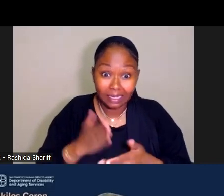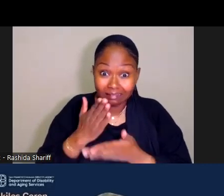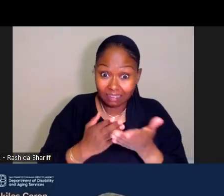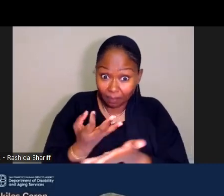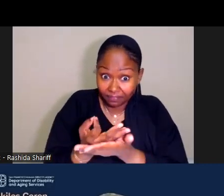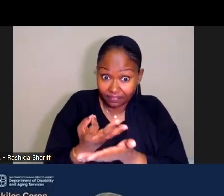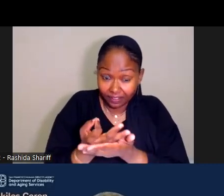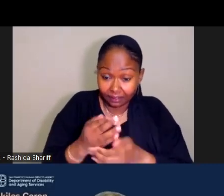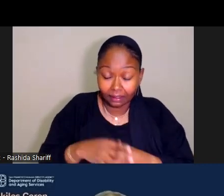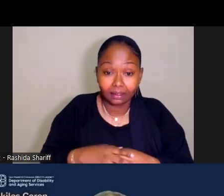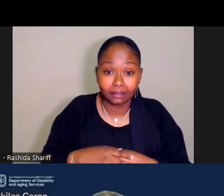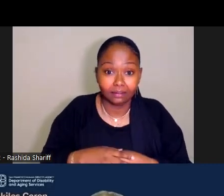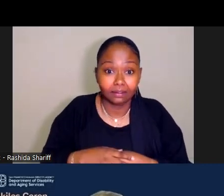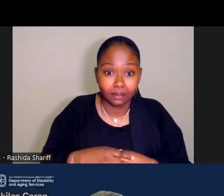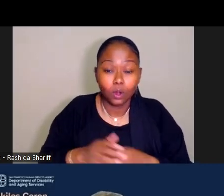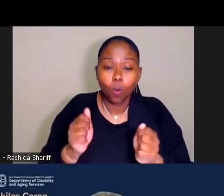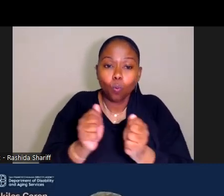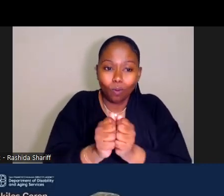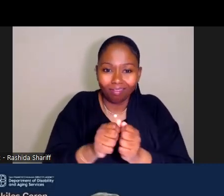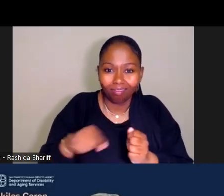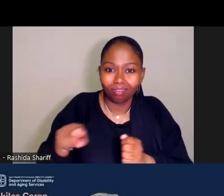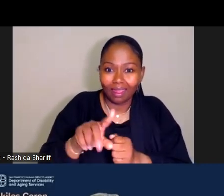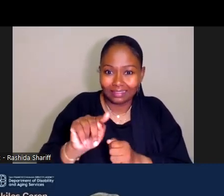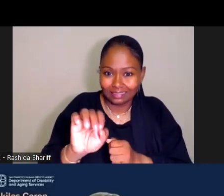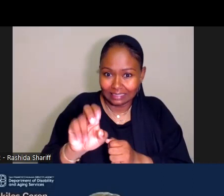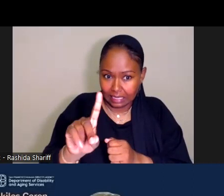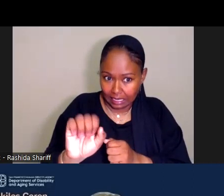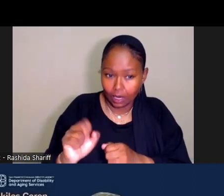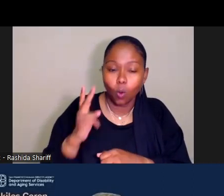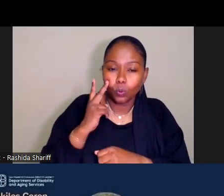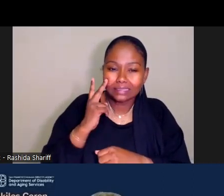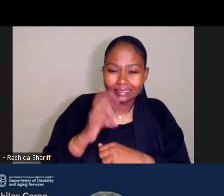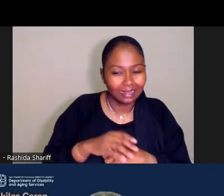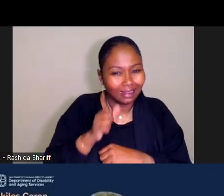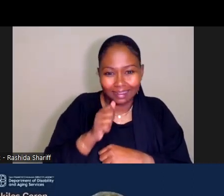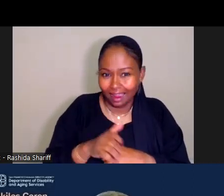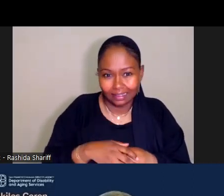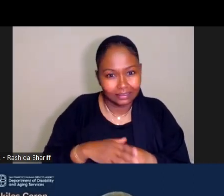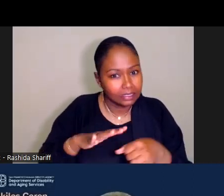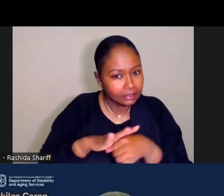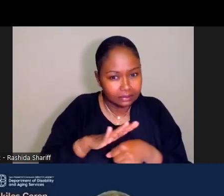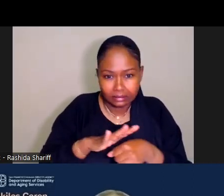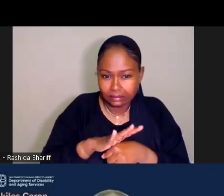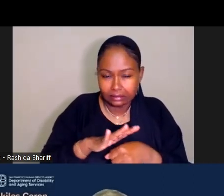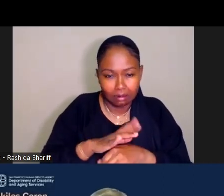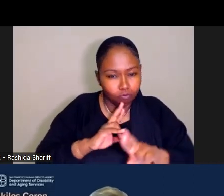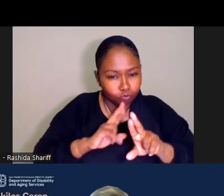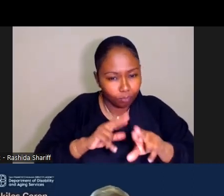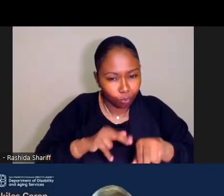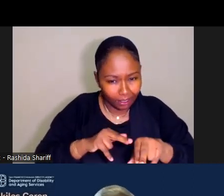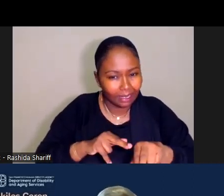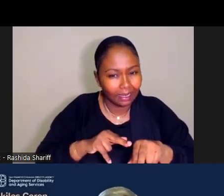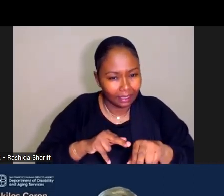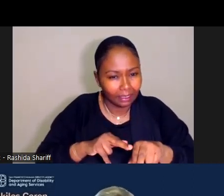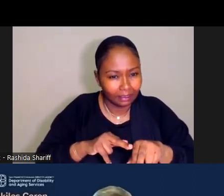findings through this exercise that we came across is that not enough cross reporting is being done to get